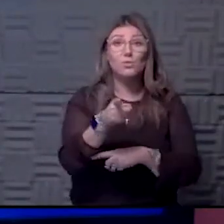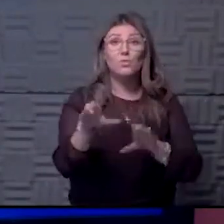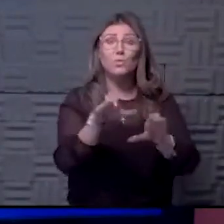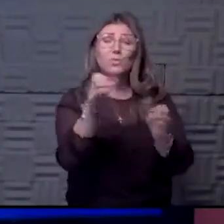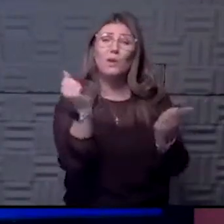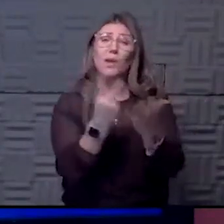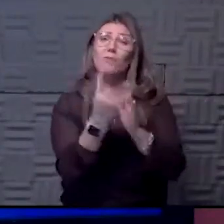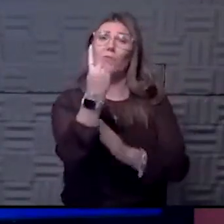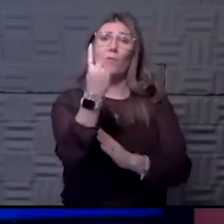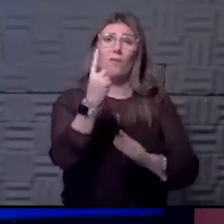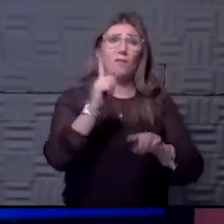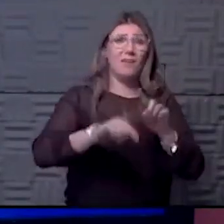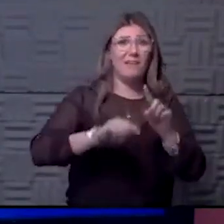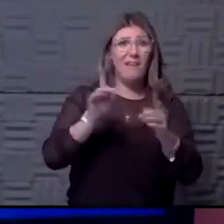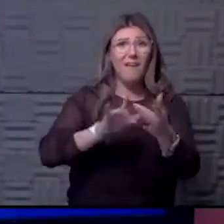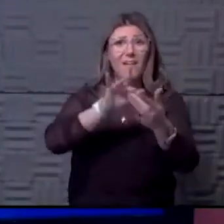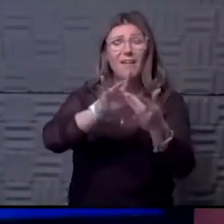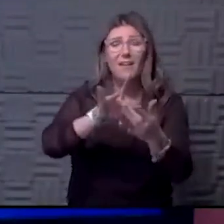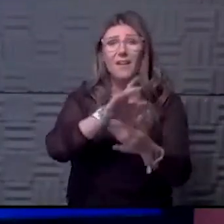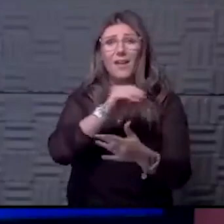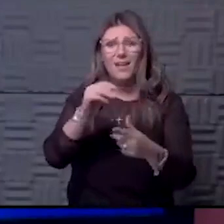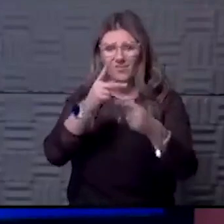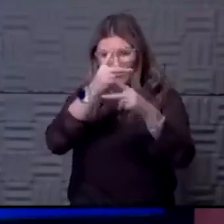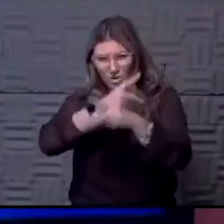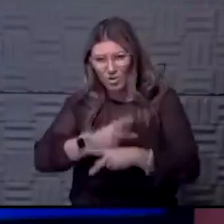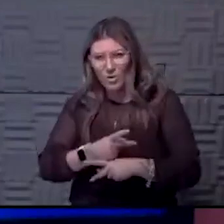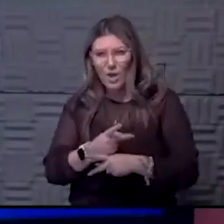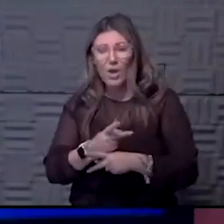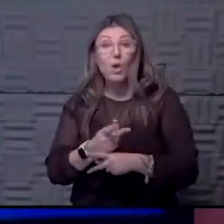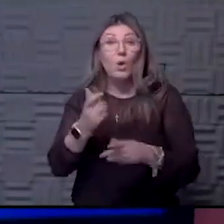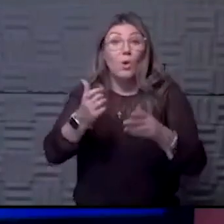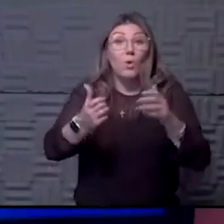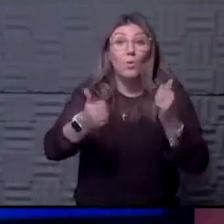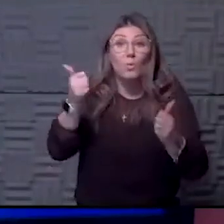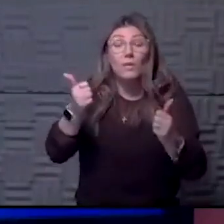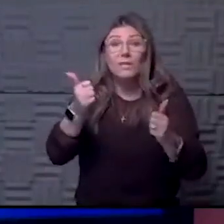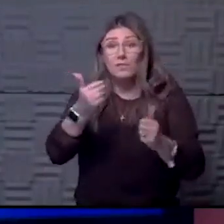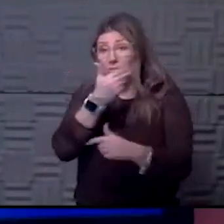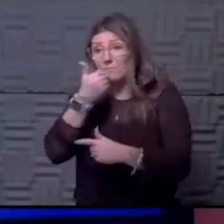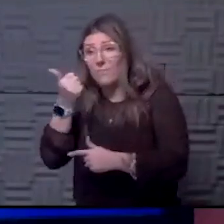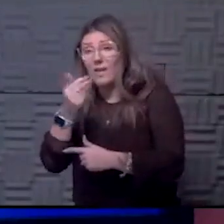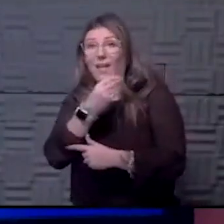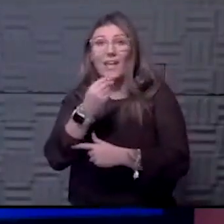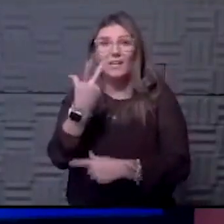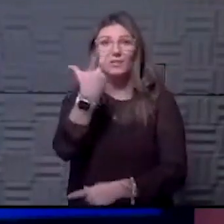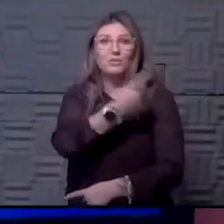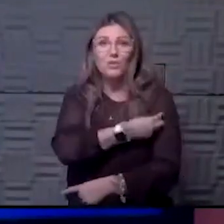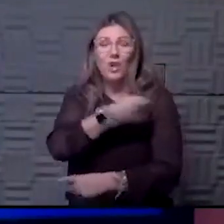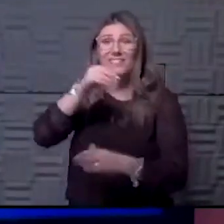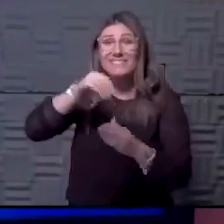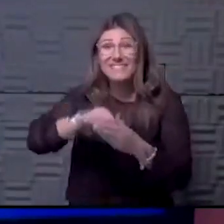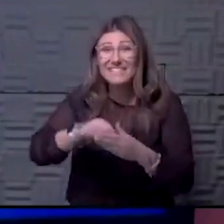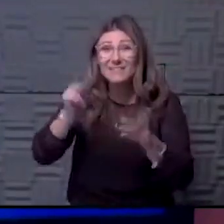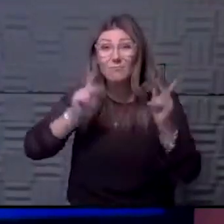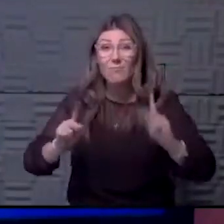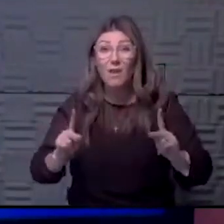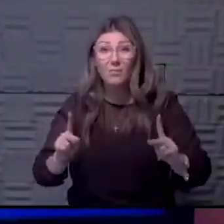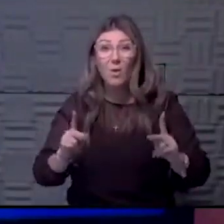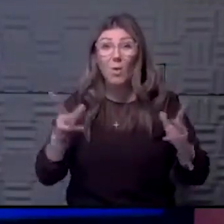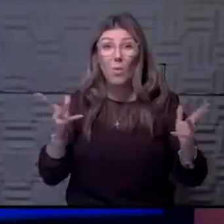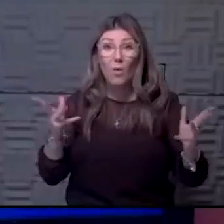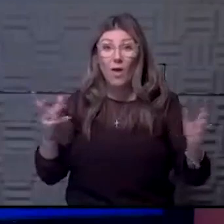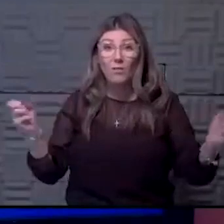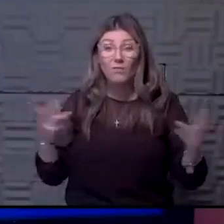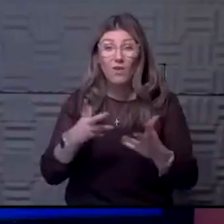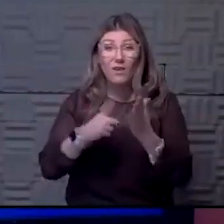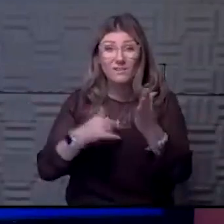can't reach, or let's figure out what each party's sweet spot is, and let's get shots into arms. What I'm afraid